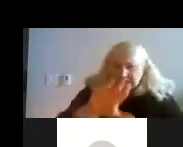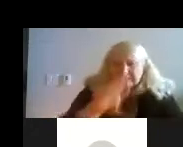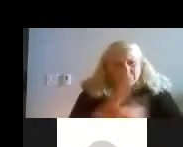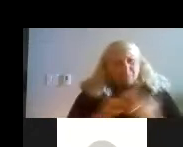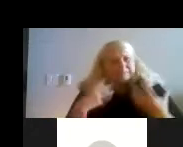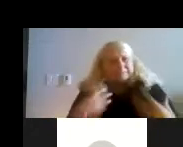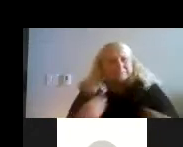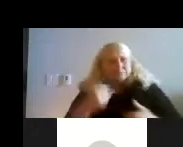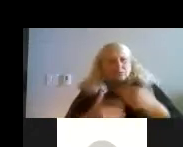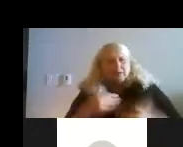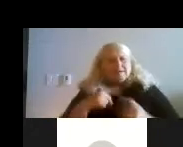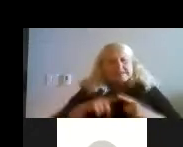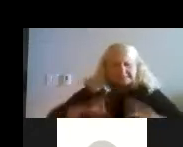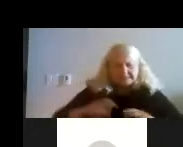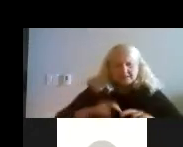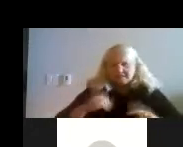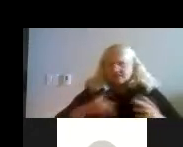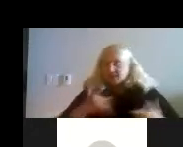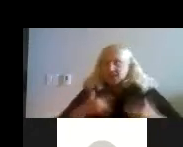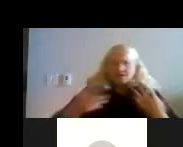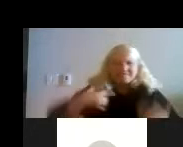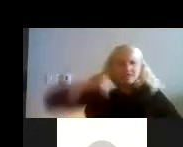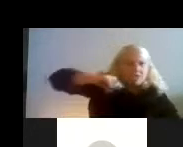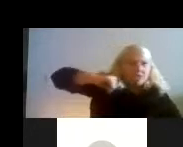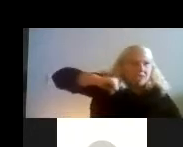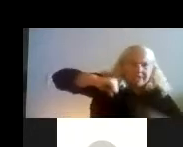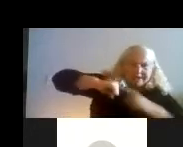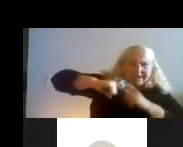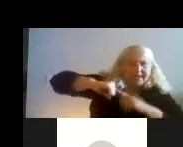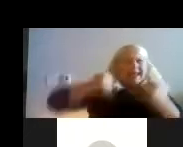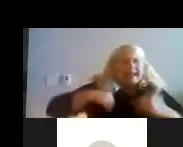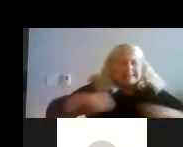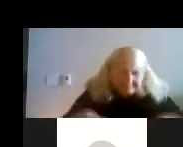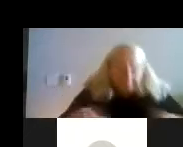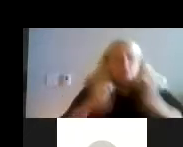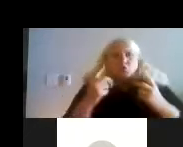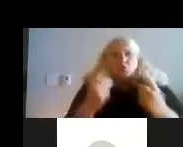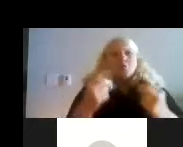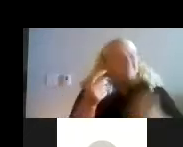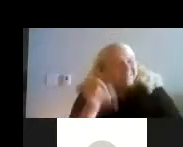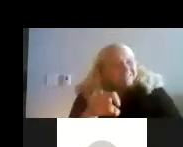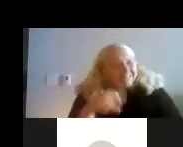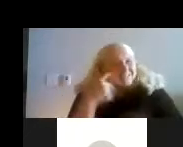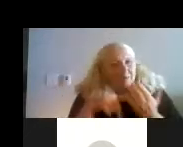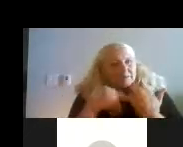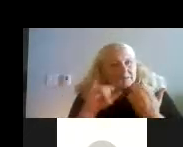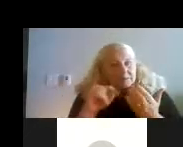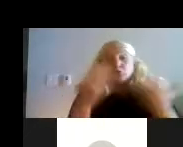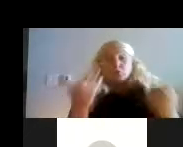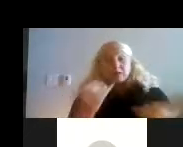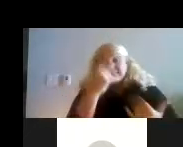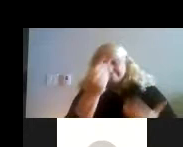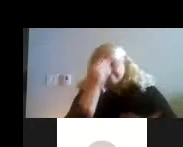it's about navigating those feelings and coming out ready for action. And just letting you know, pictured here, the